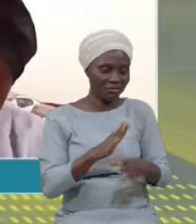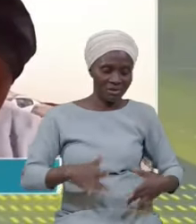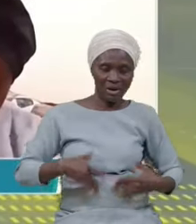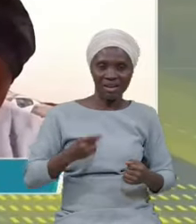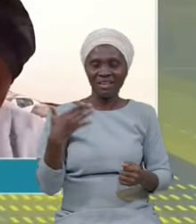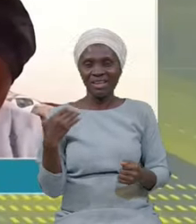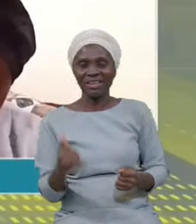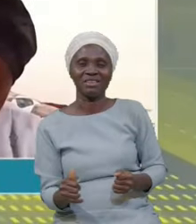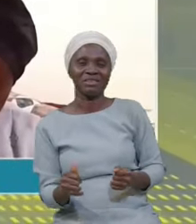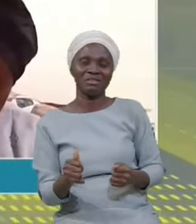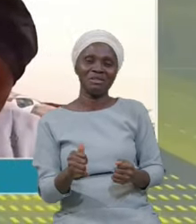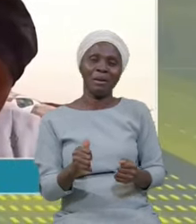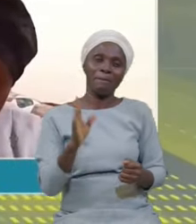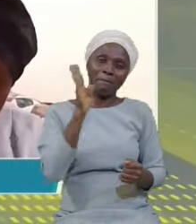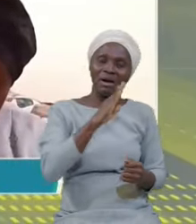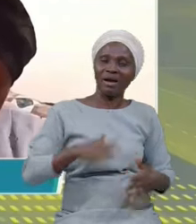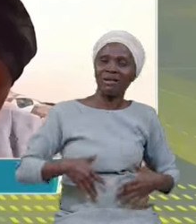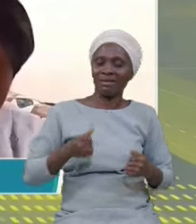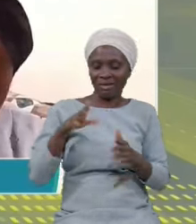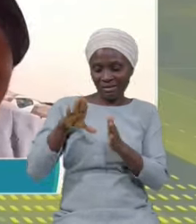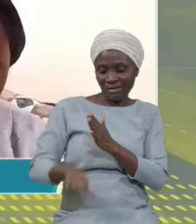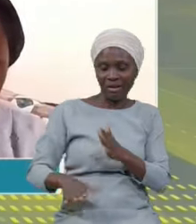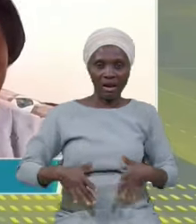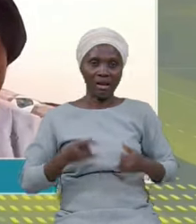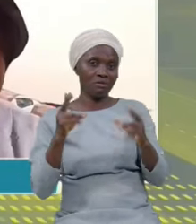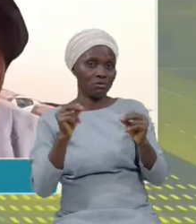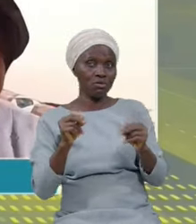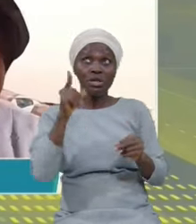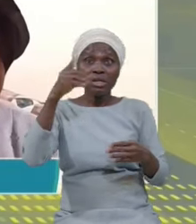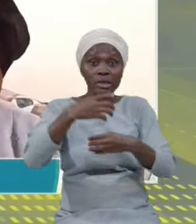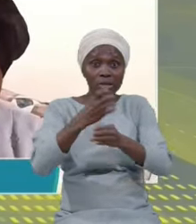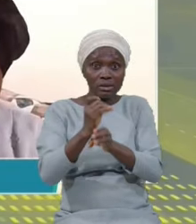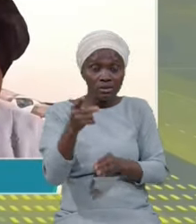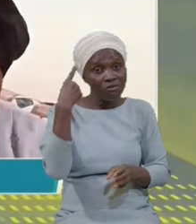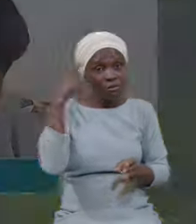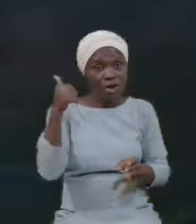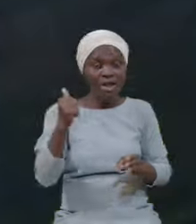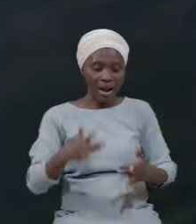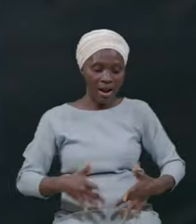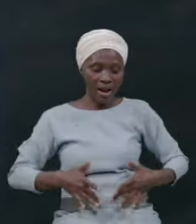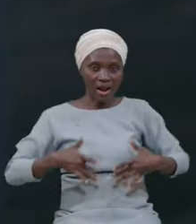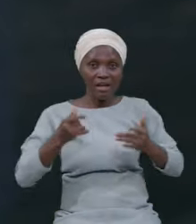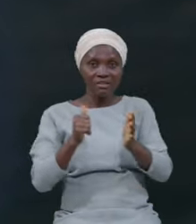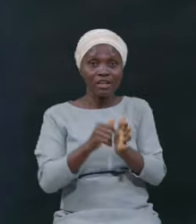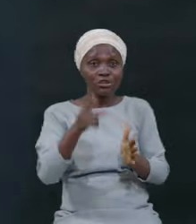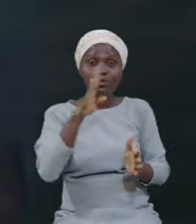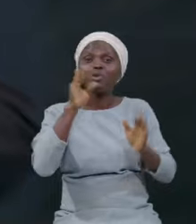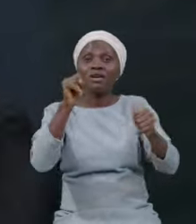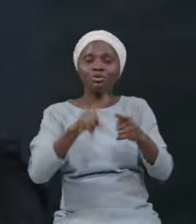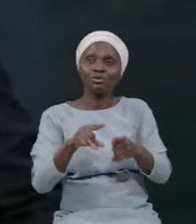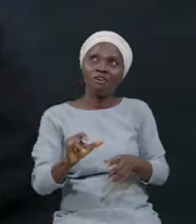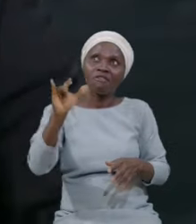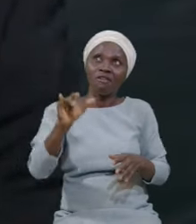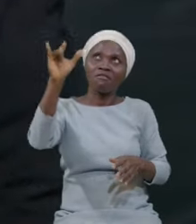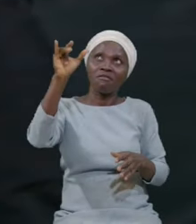He created you for a life that will fly above like an eagle. And even